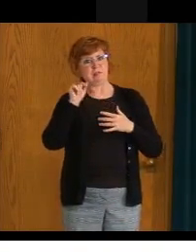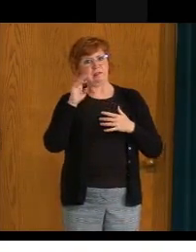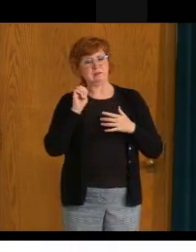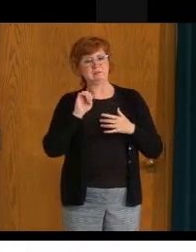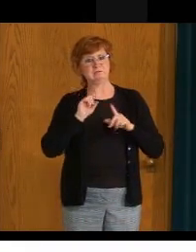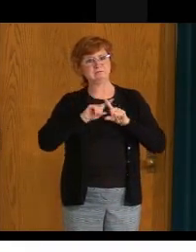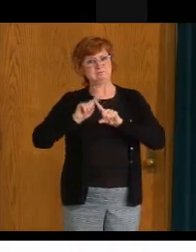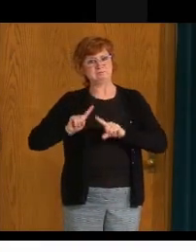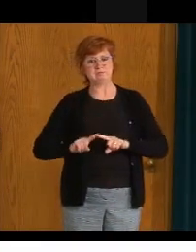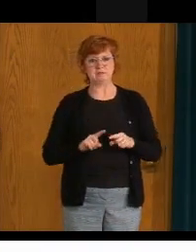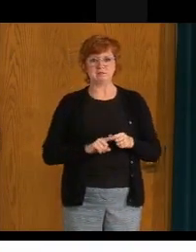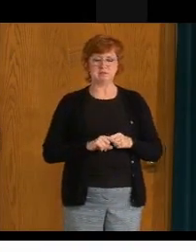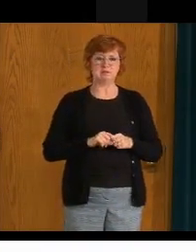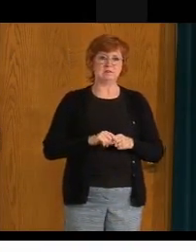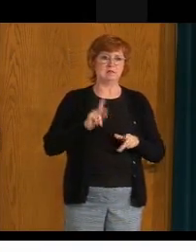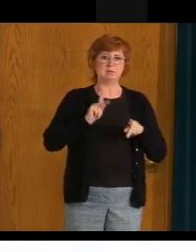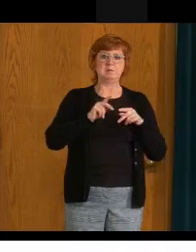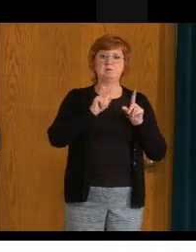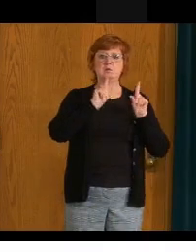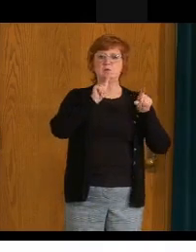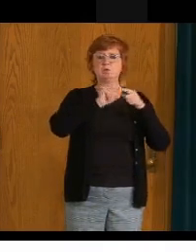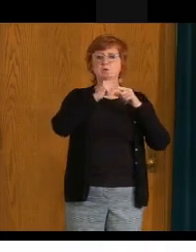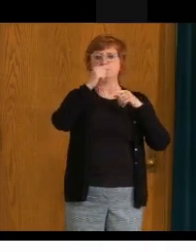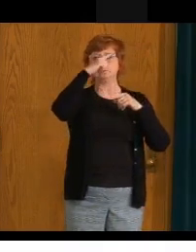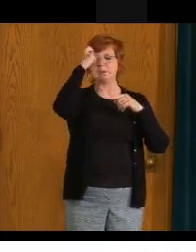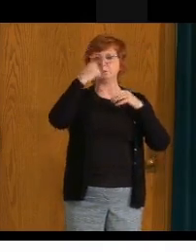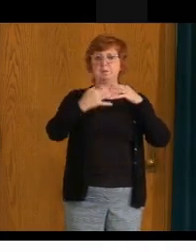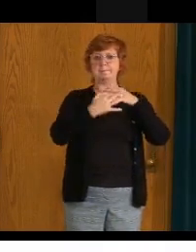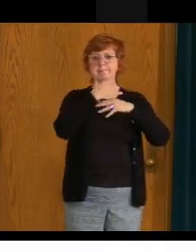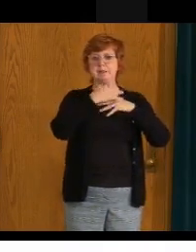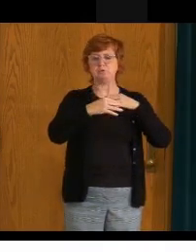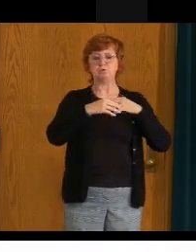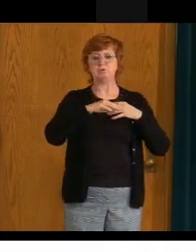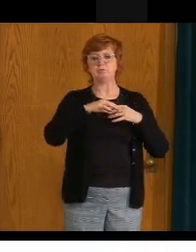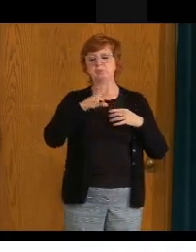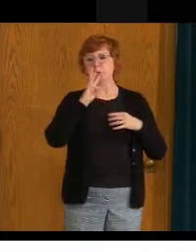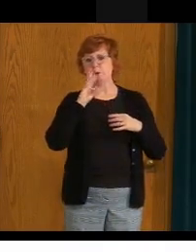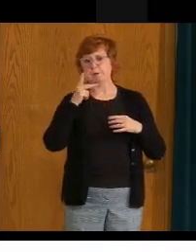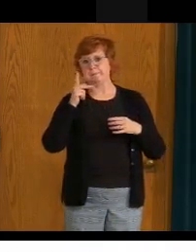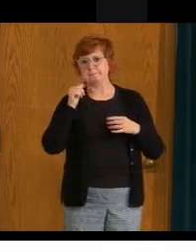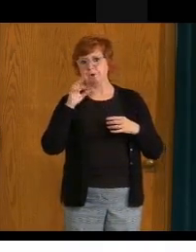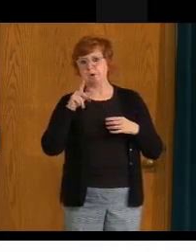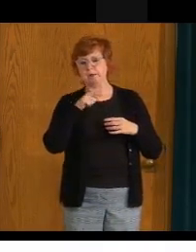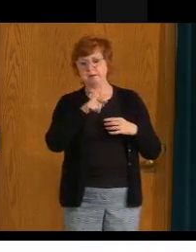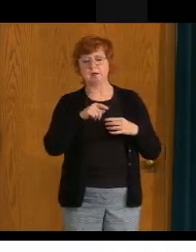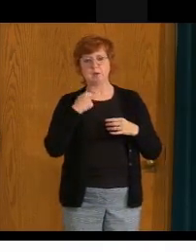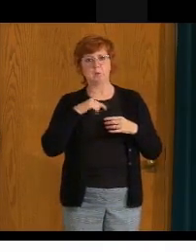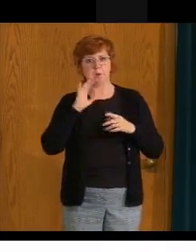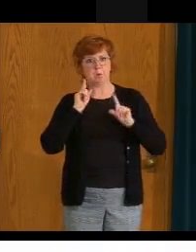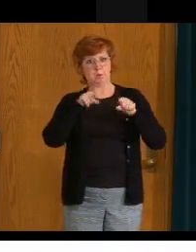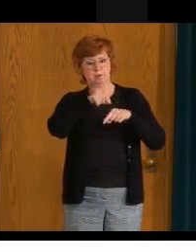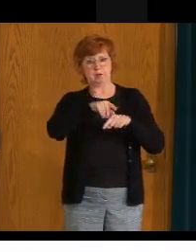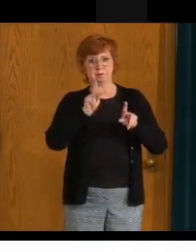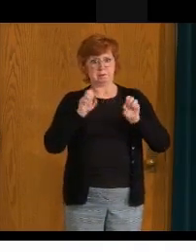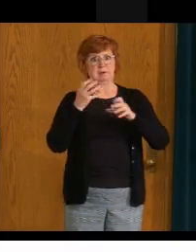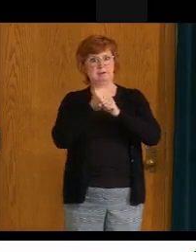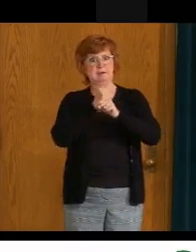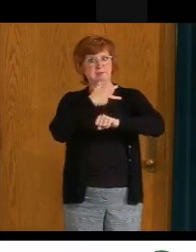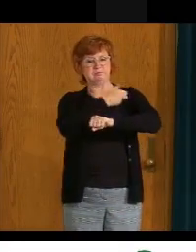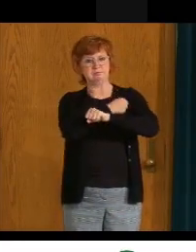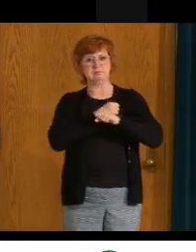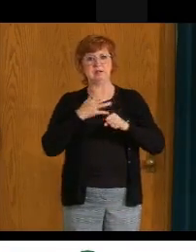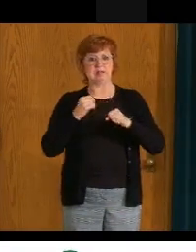where people like to spend their time in the summer in Saskatchewan. And then lastly, working with strong partner organizations like the Saskatchewan